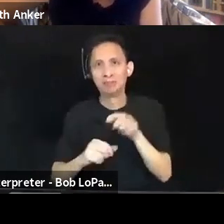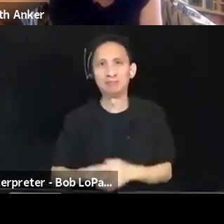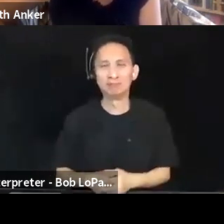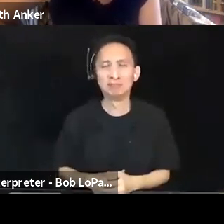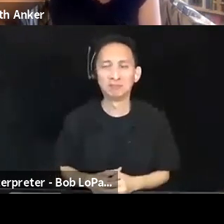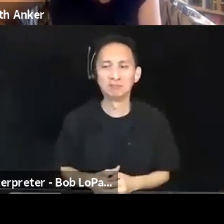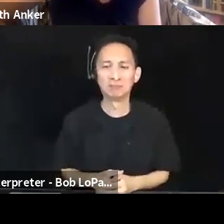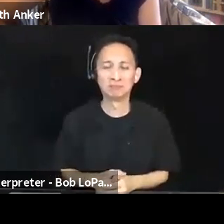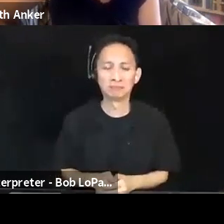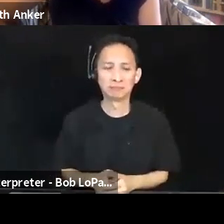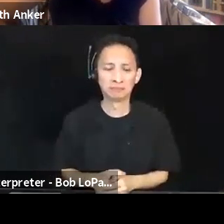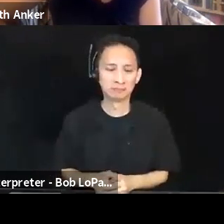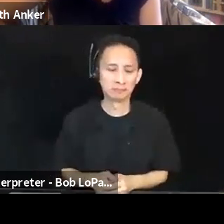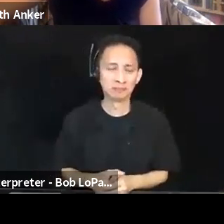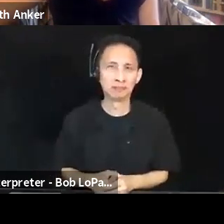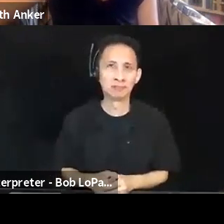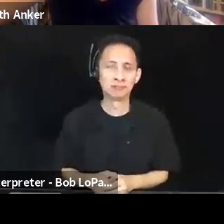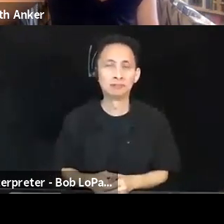But, and I'll end there,